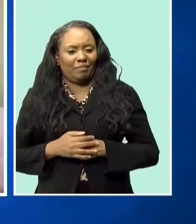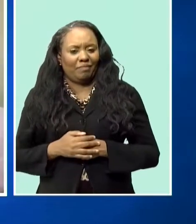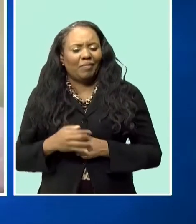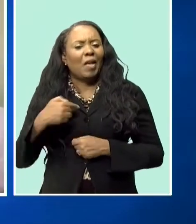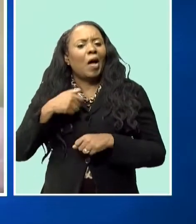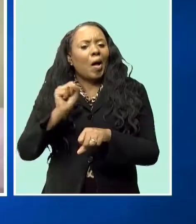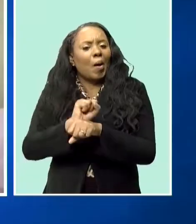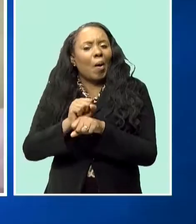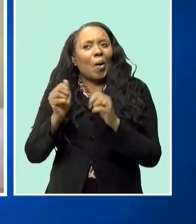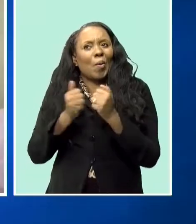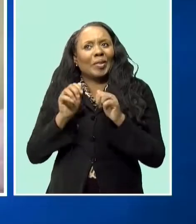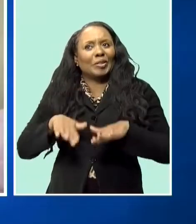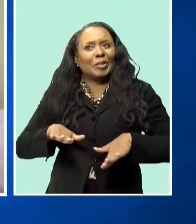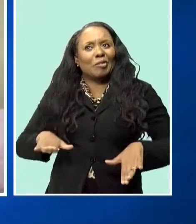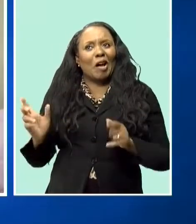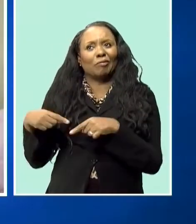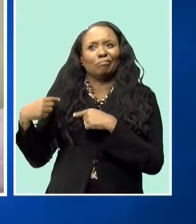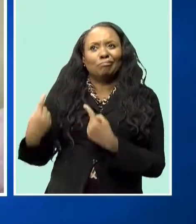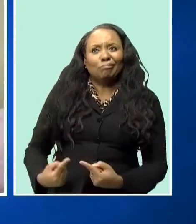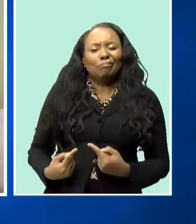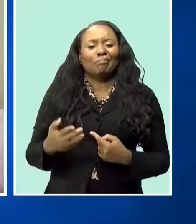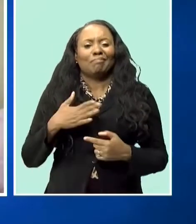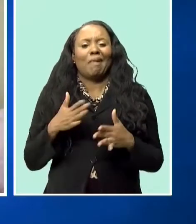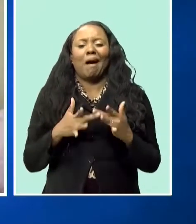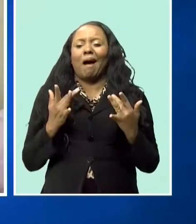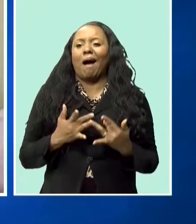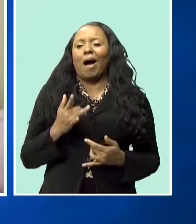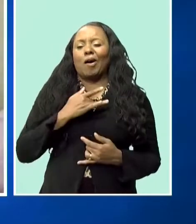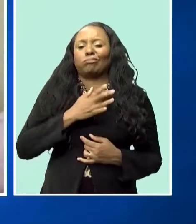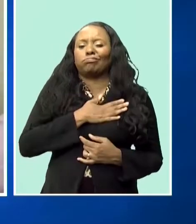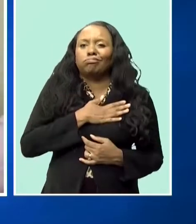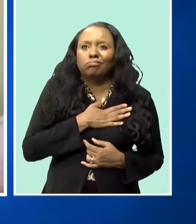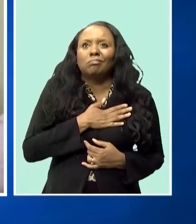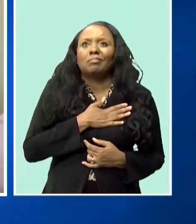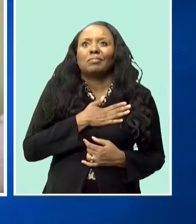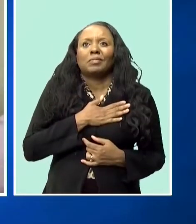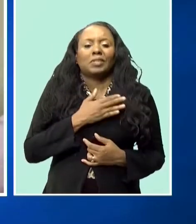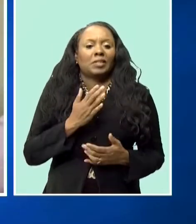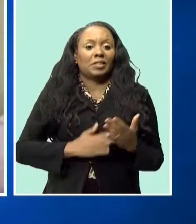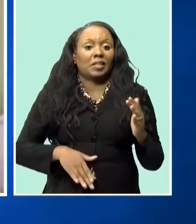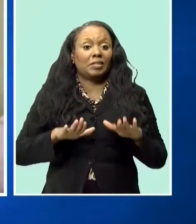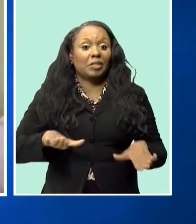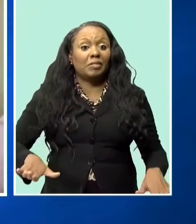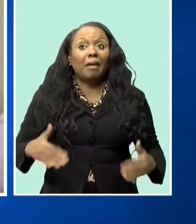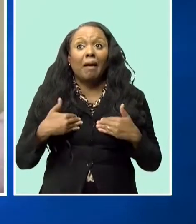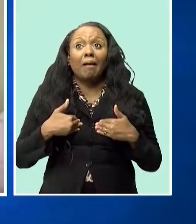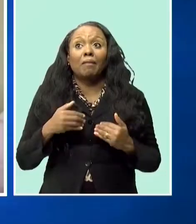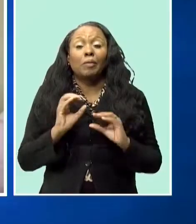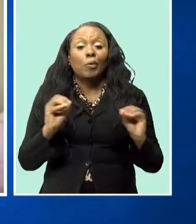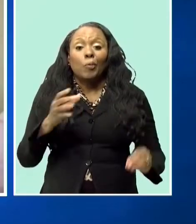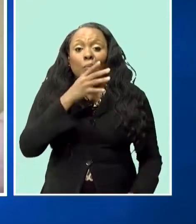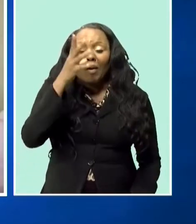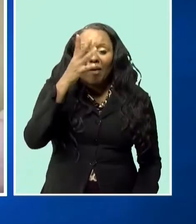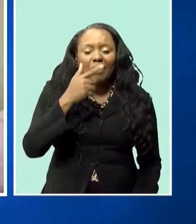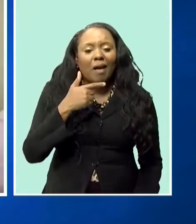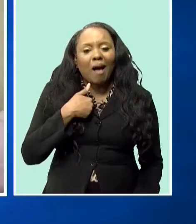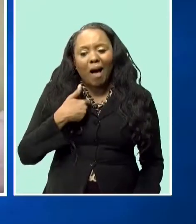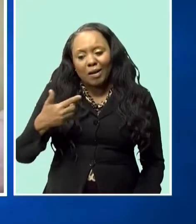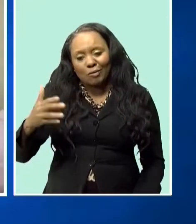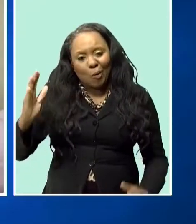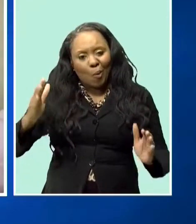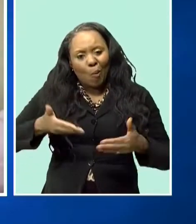think that I've taken my heart into that, to take people's children who had no parents and be mother and father to them